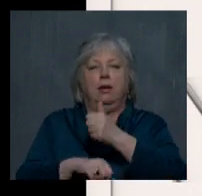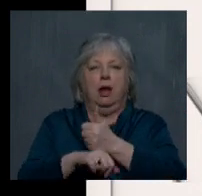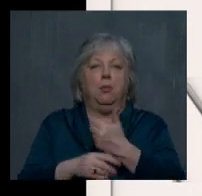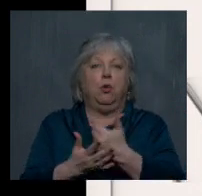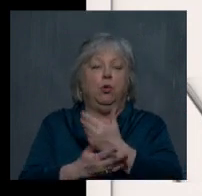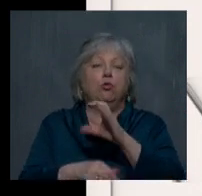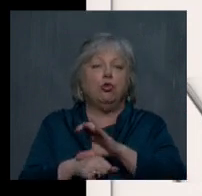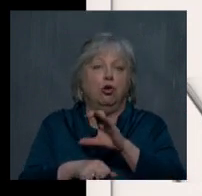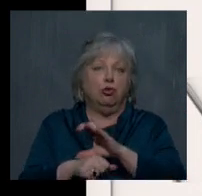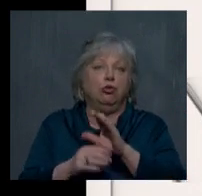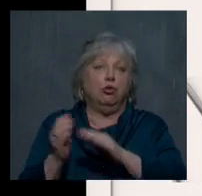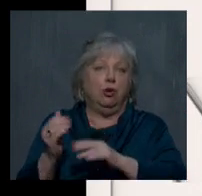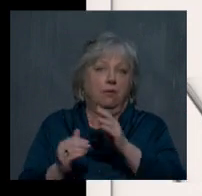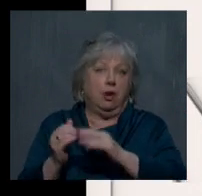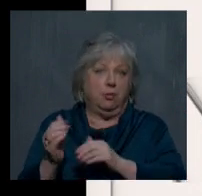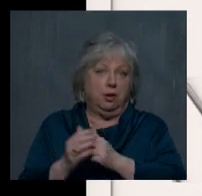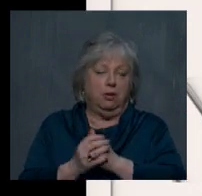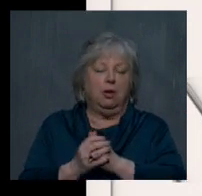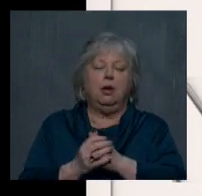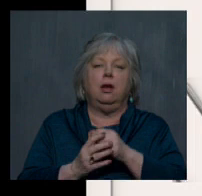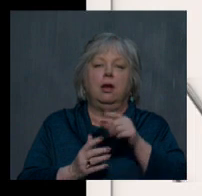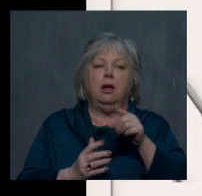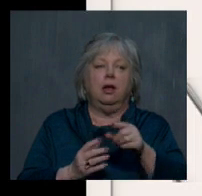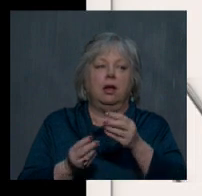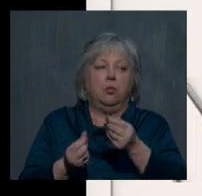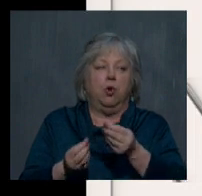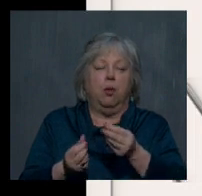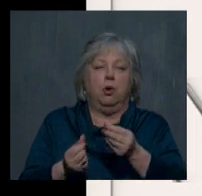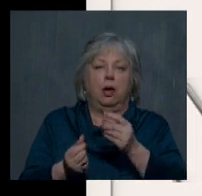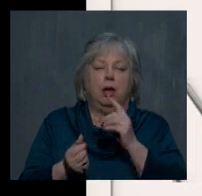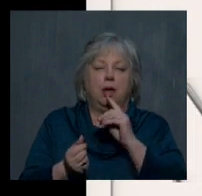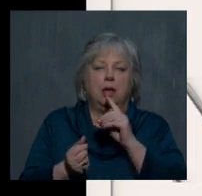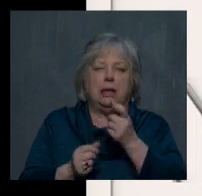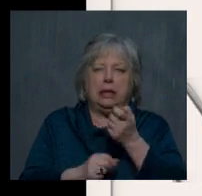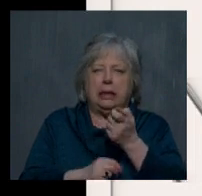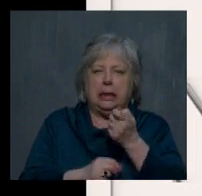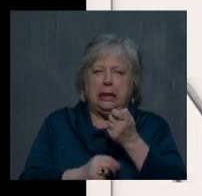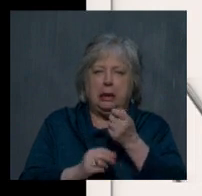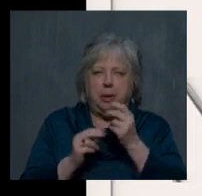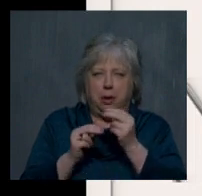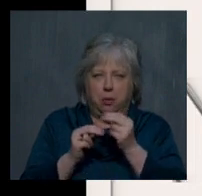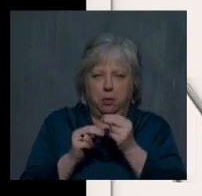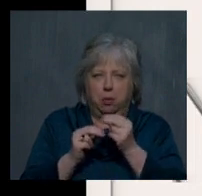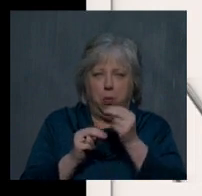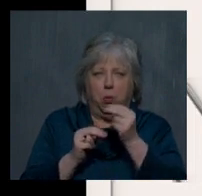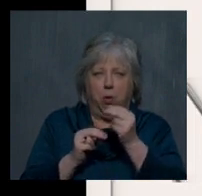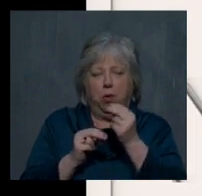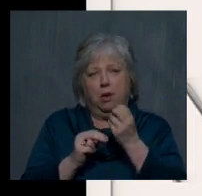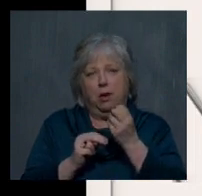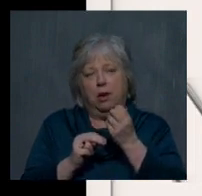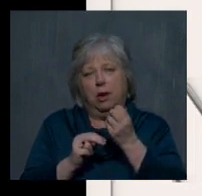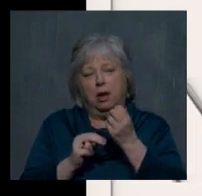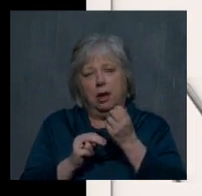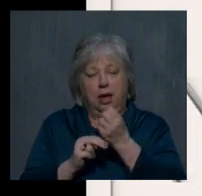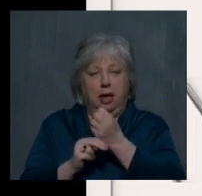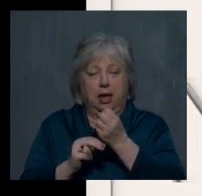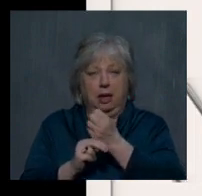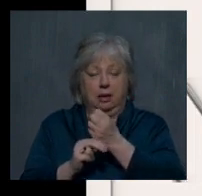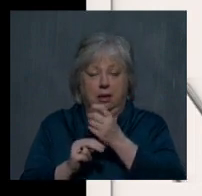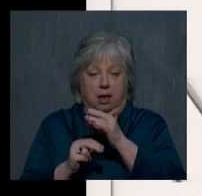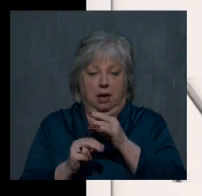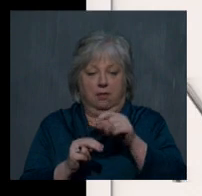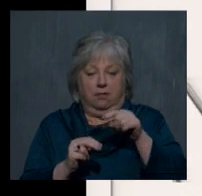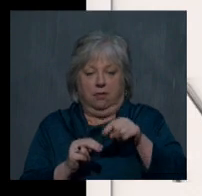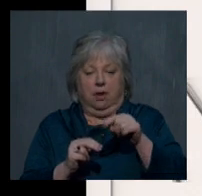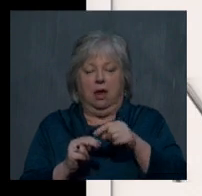development for that. This property is just a little bit northeast of the